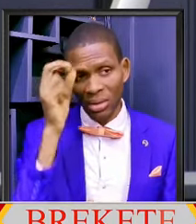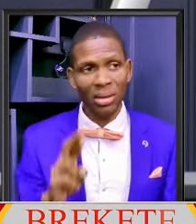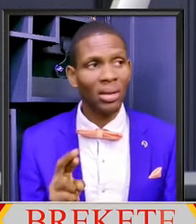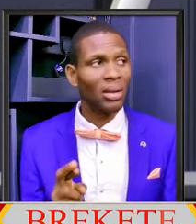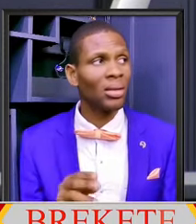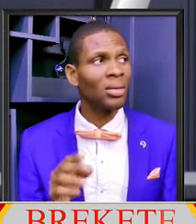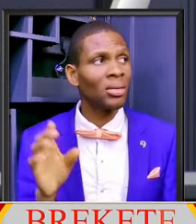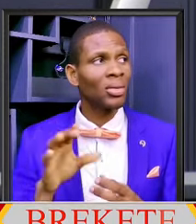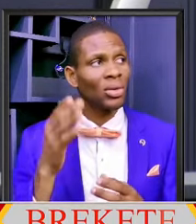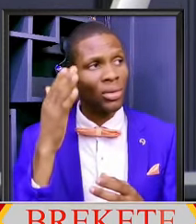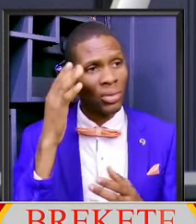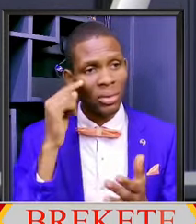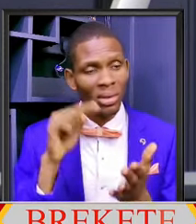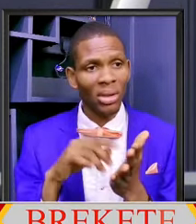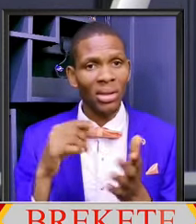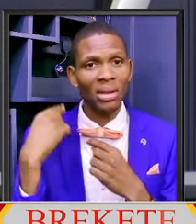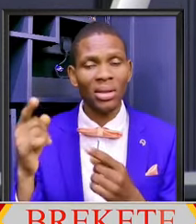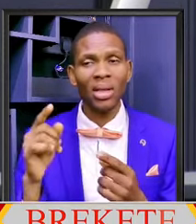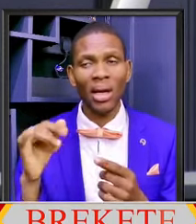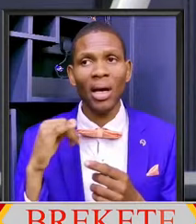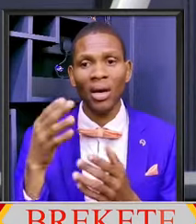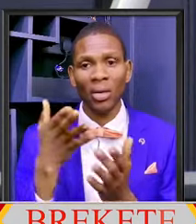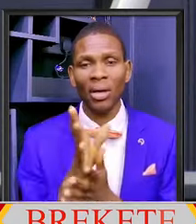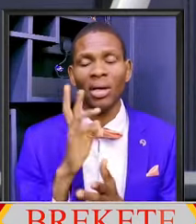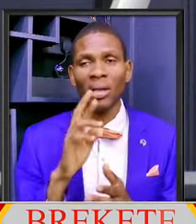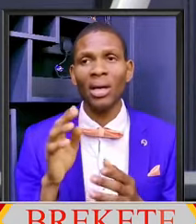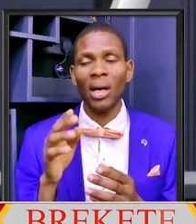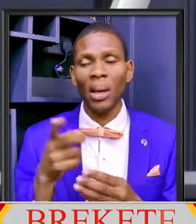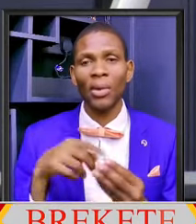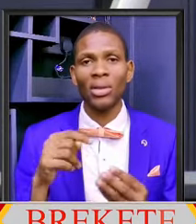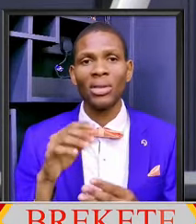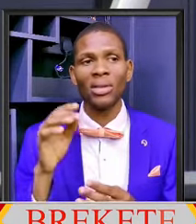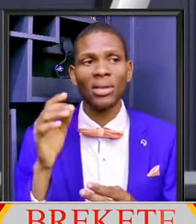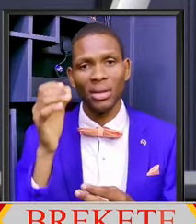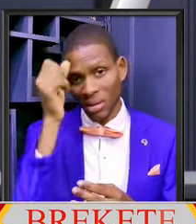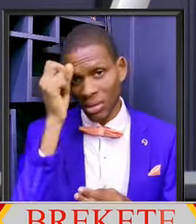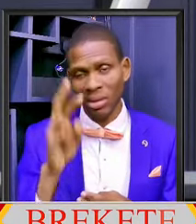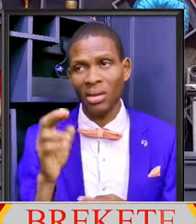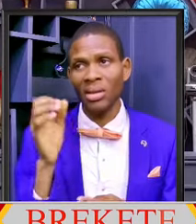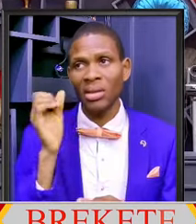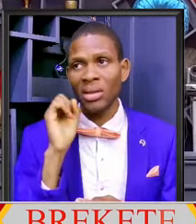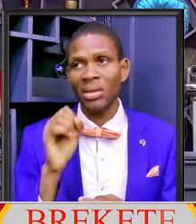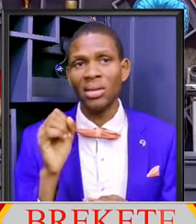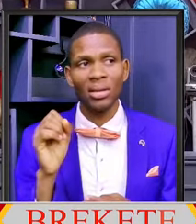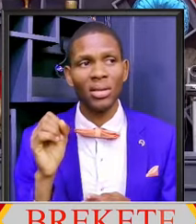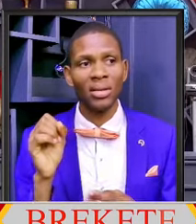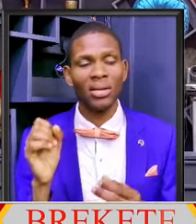When I notice it, since where I correct her about this, sir, she hold on.